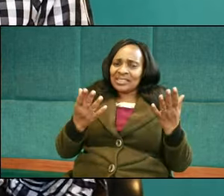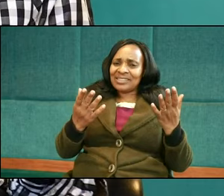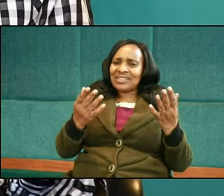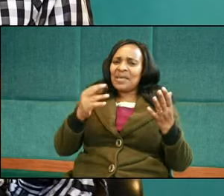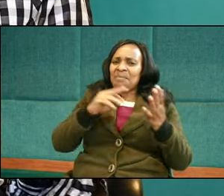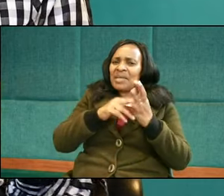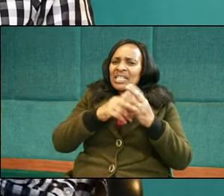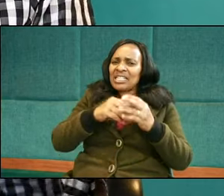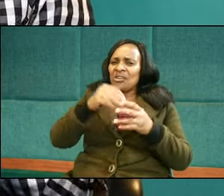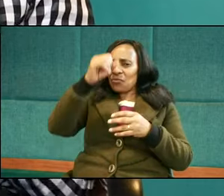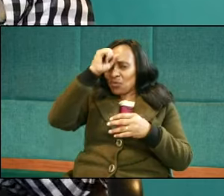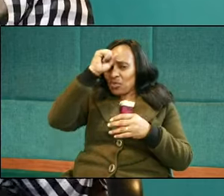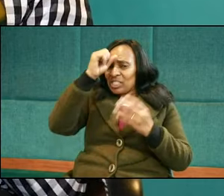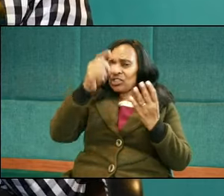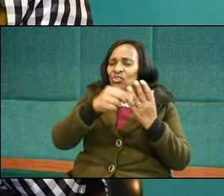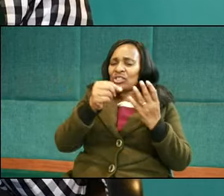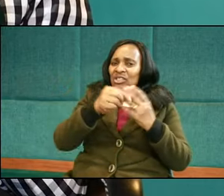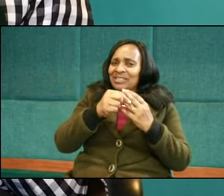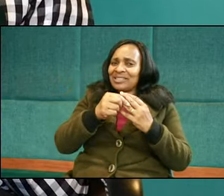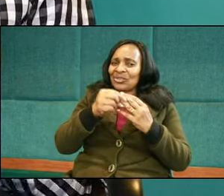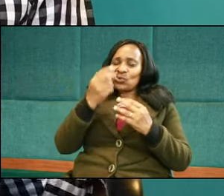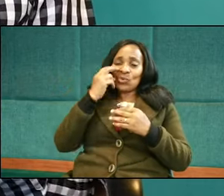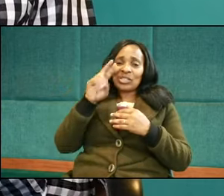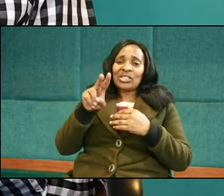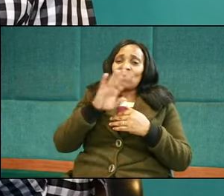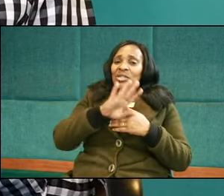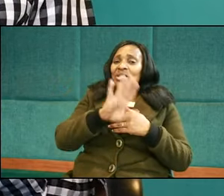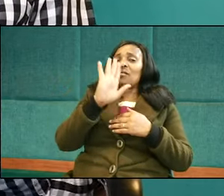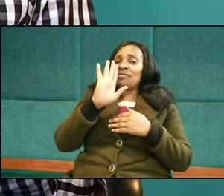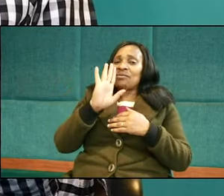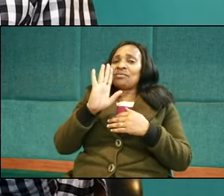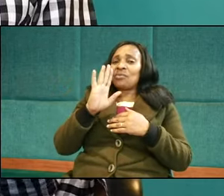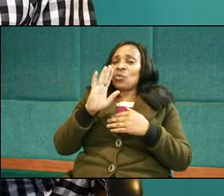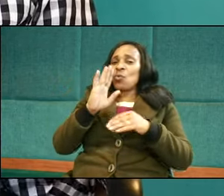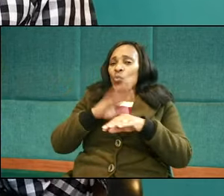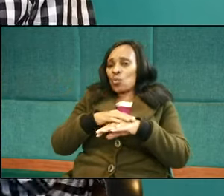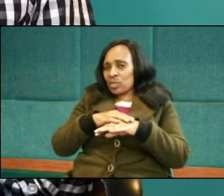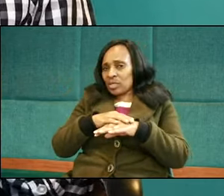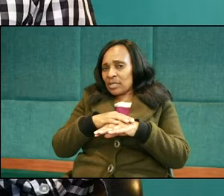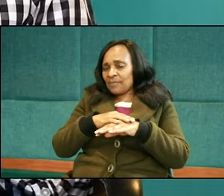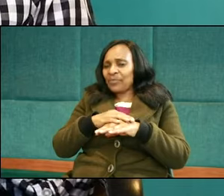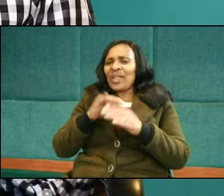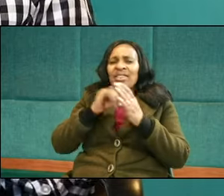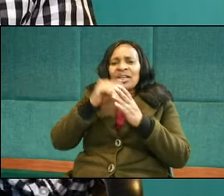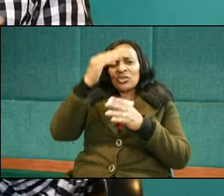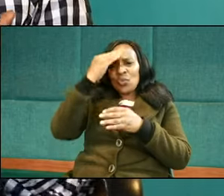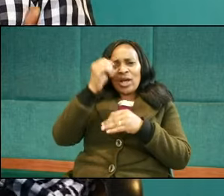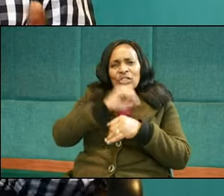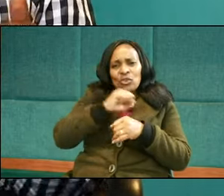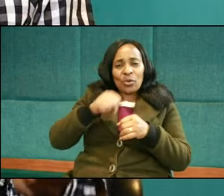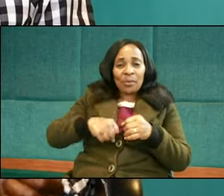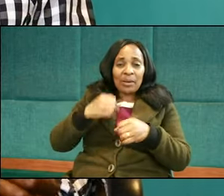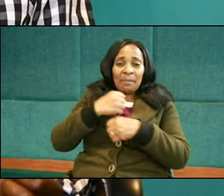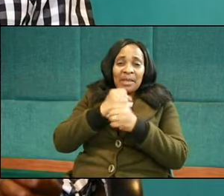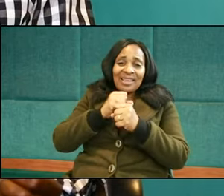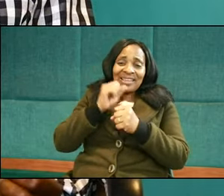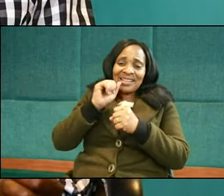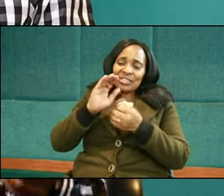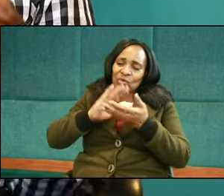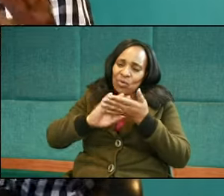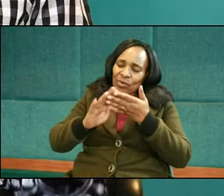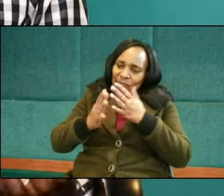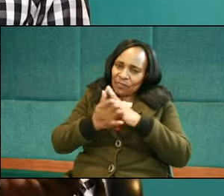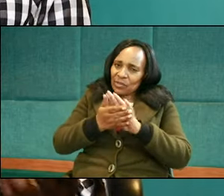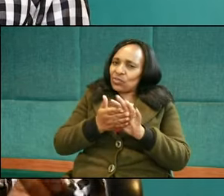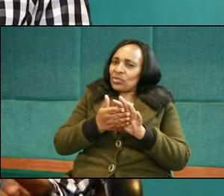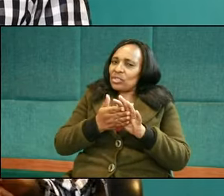foolish choices actually look good. And that's why Solomon is making his confessions.